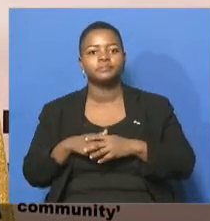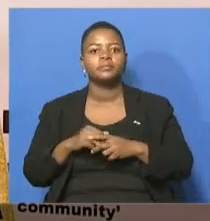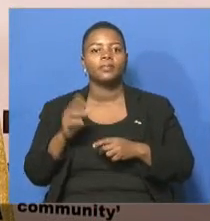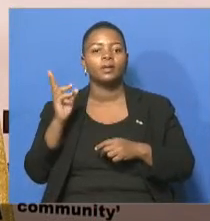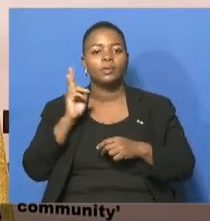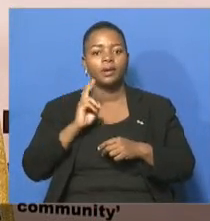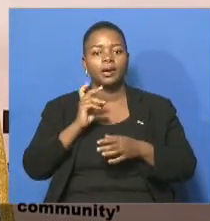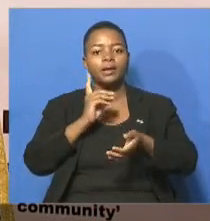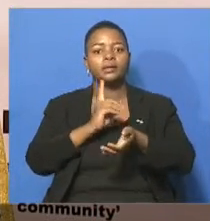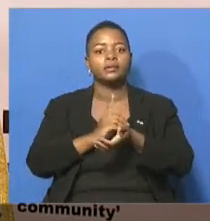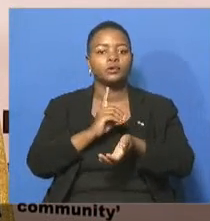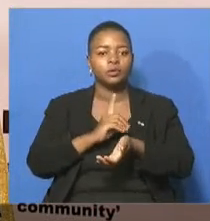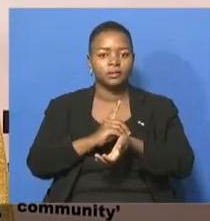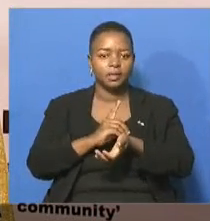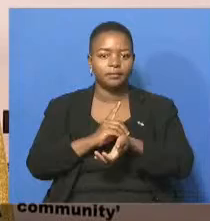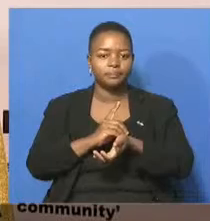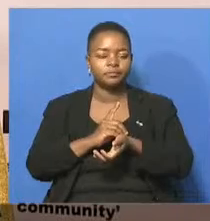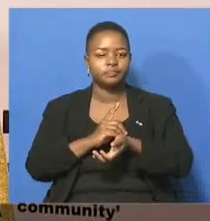rutuleng